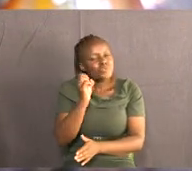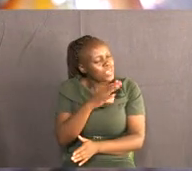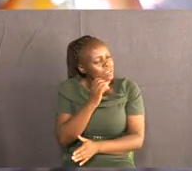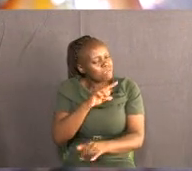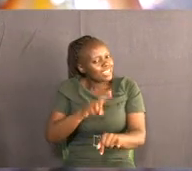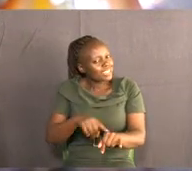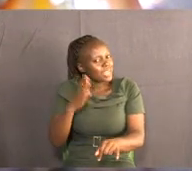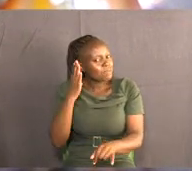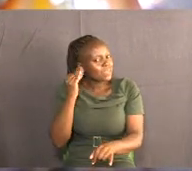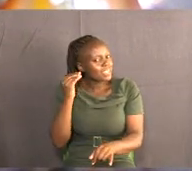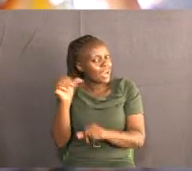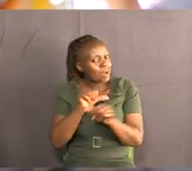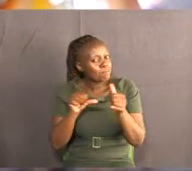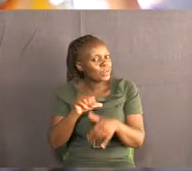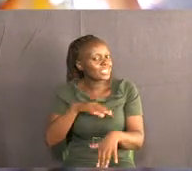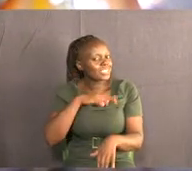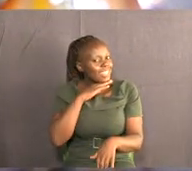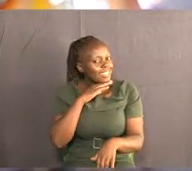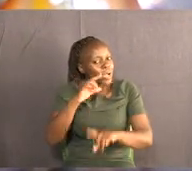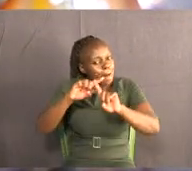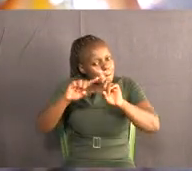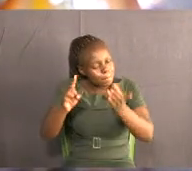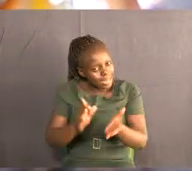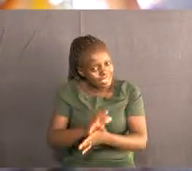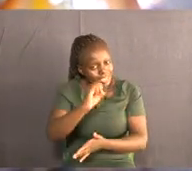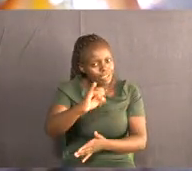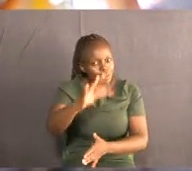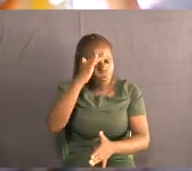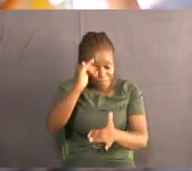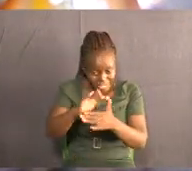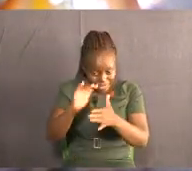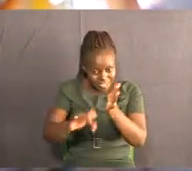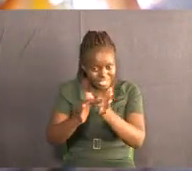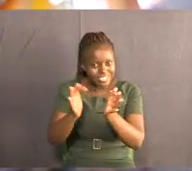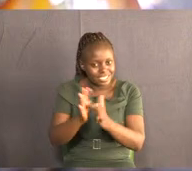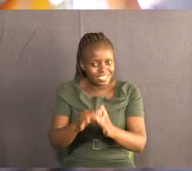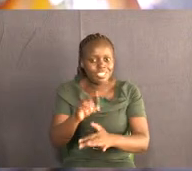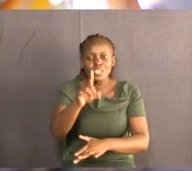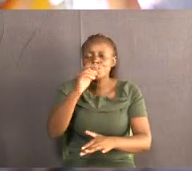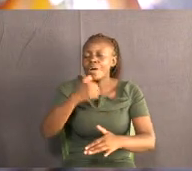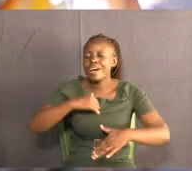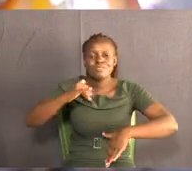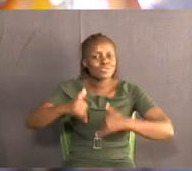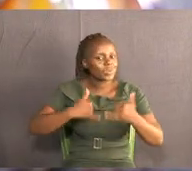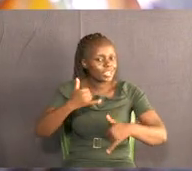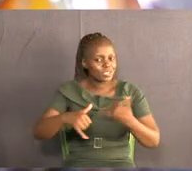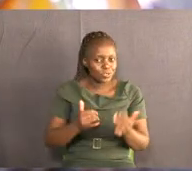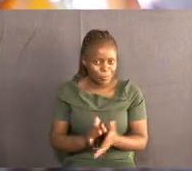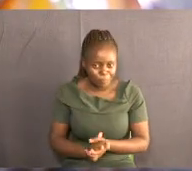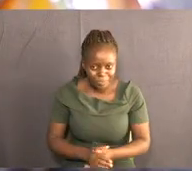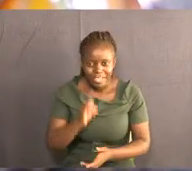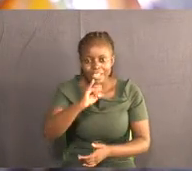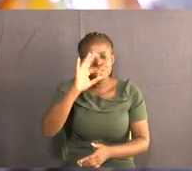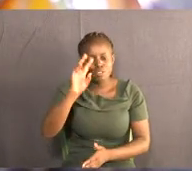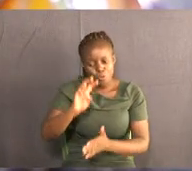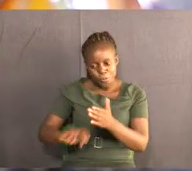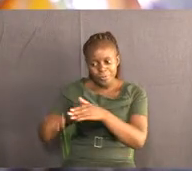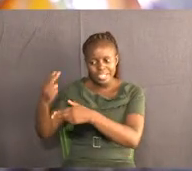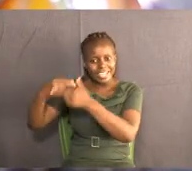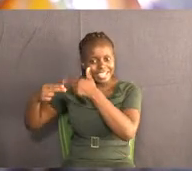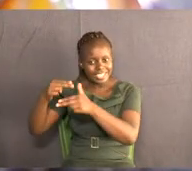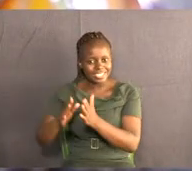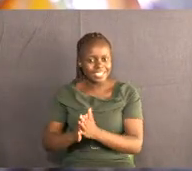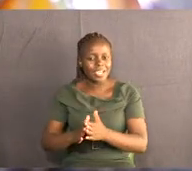us to live lives that are right. C.S. Lewis commented that if you read history, you will find that the Christians who